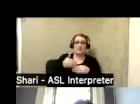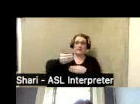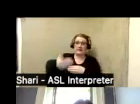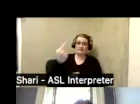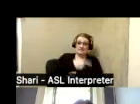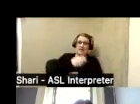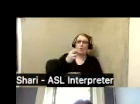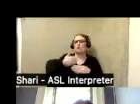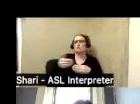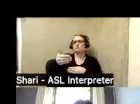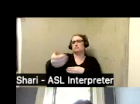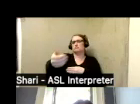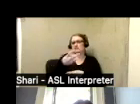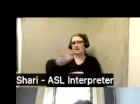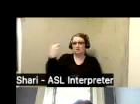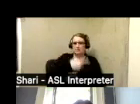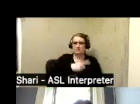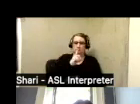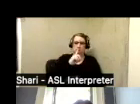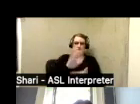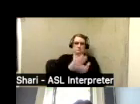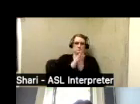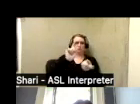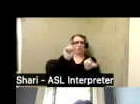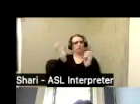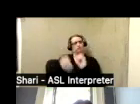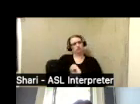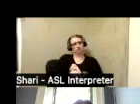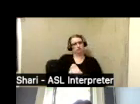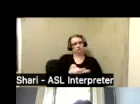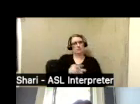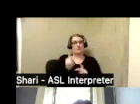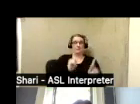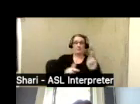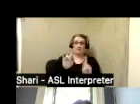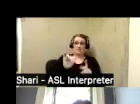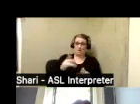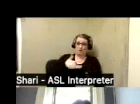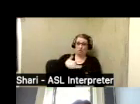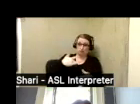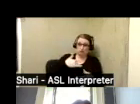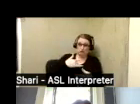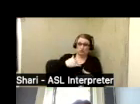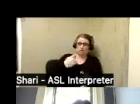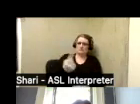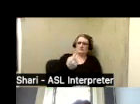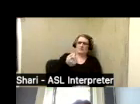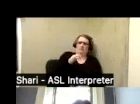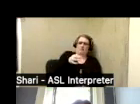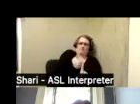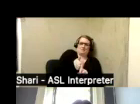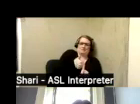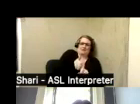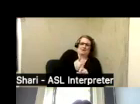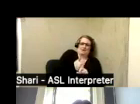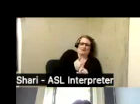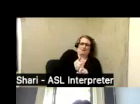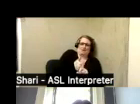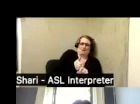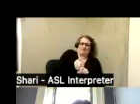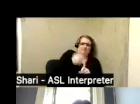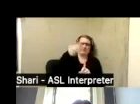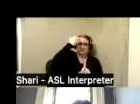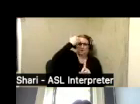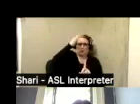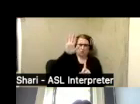days later, there is a change. For the people concerned, there is something of themselves that they do not know, which is put